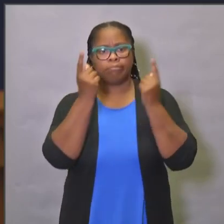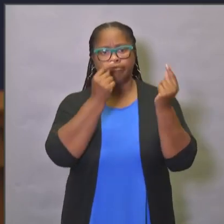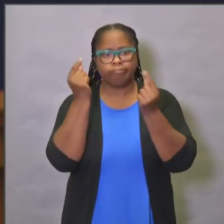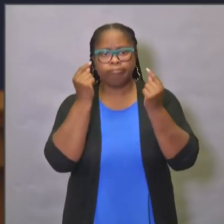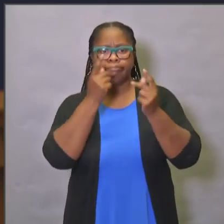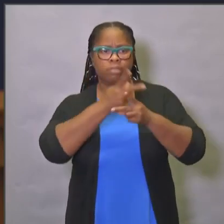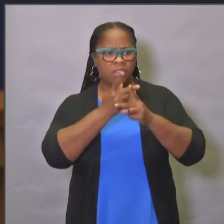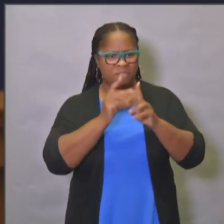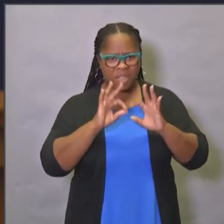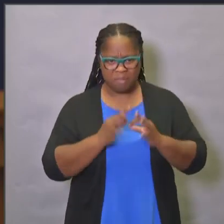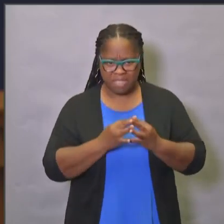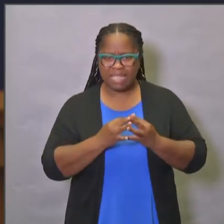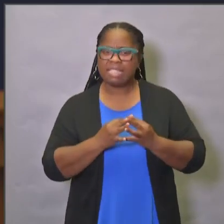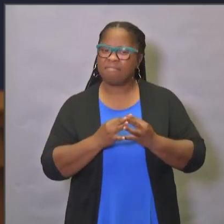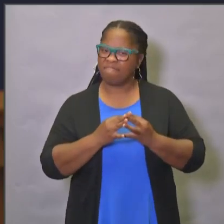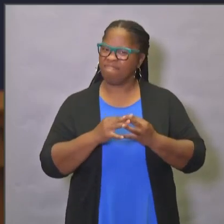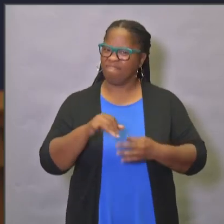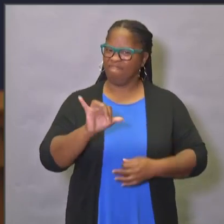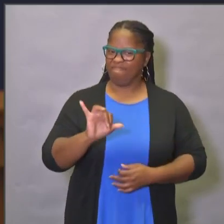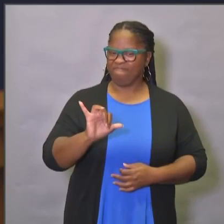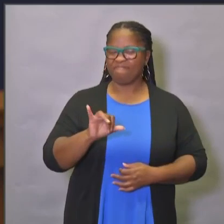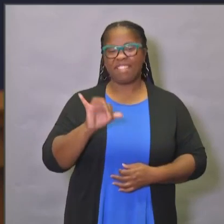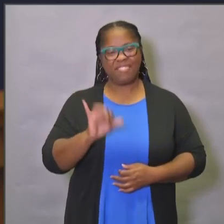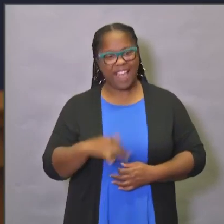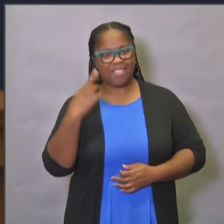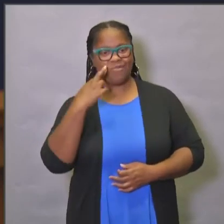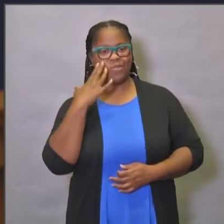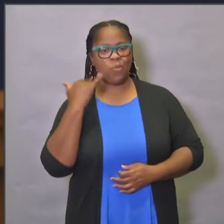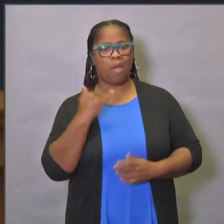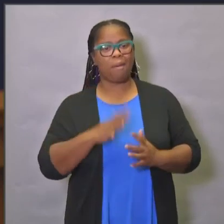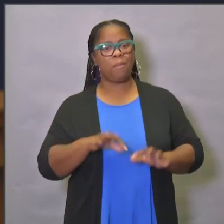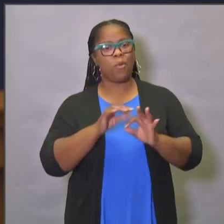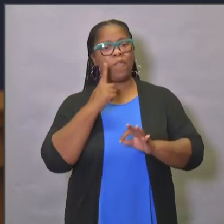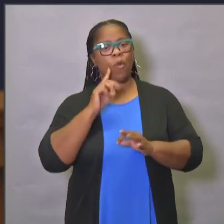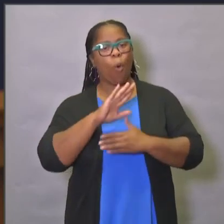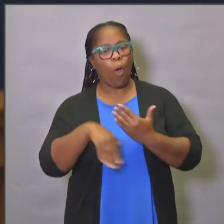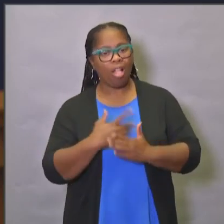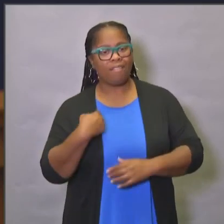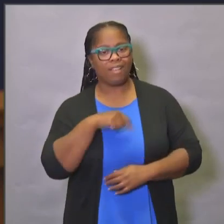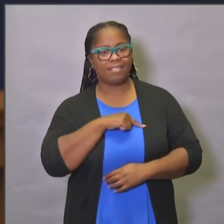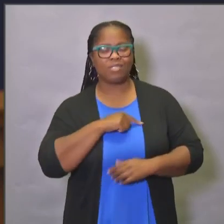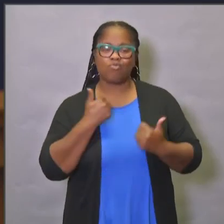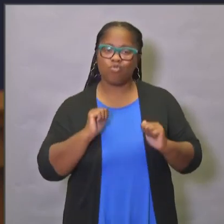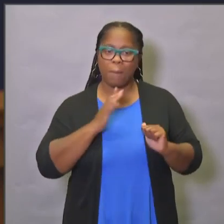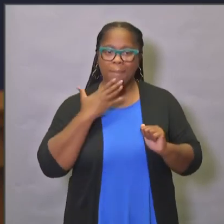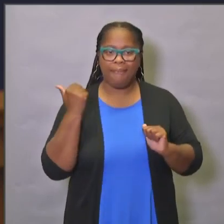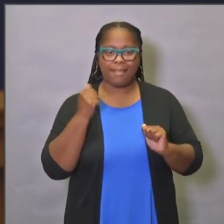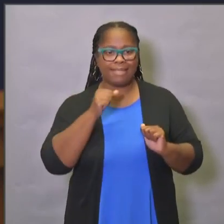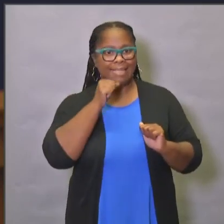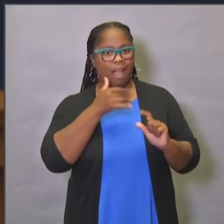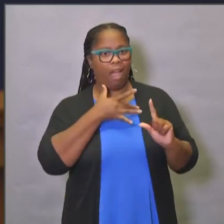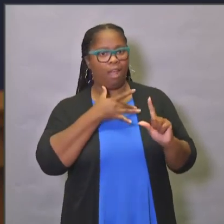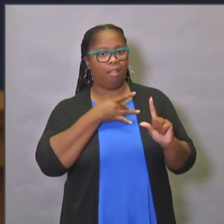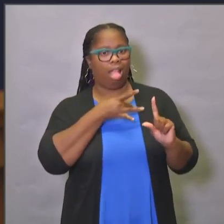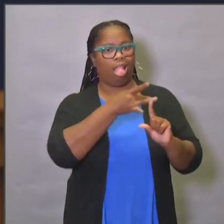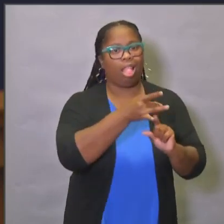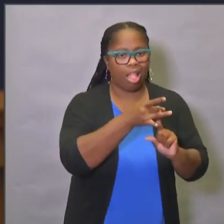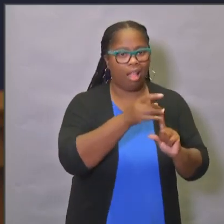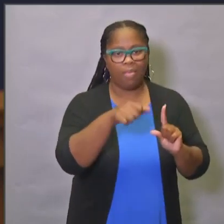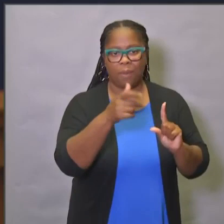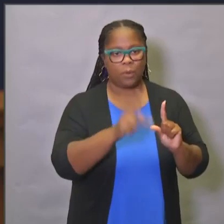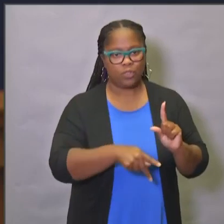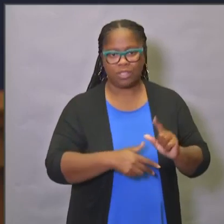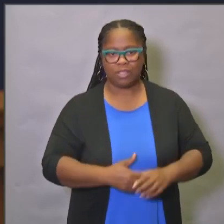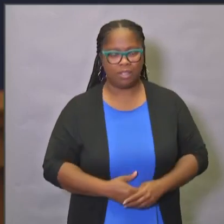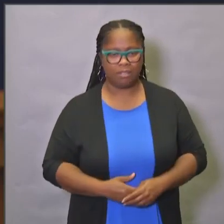is why it becomes part of our collective responsibility to do our very best to not transmit the virus. And